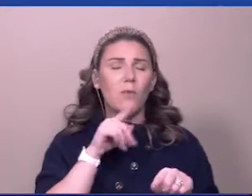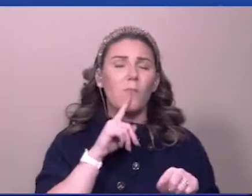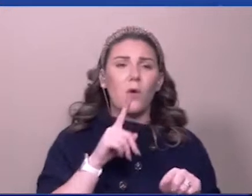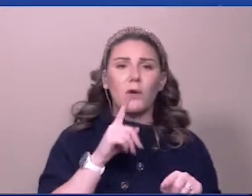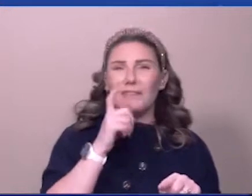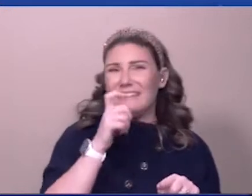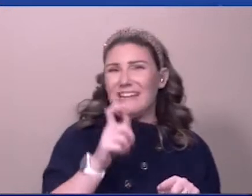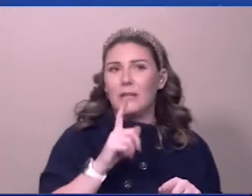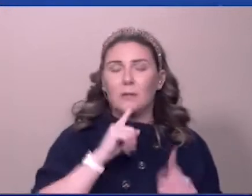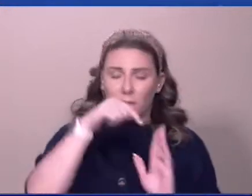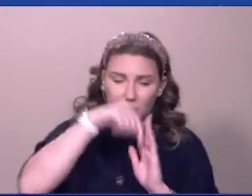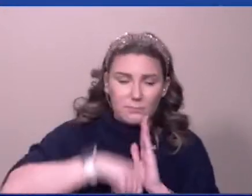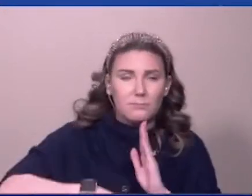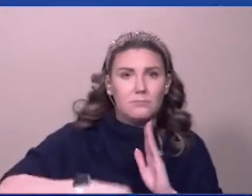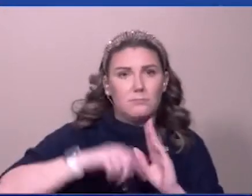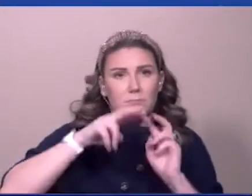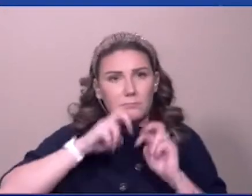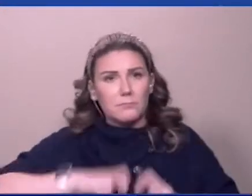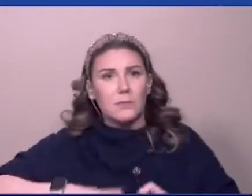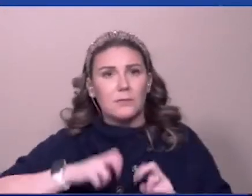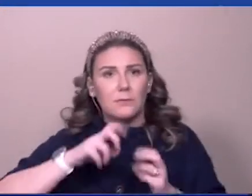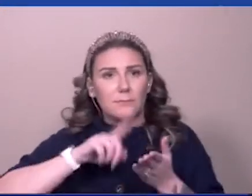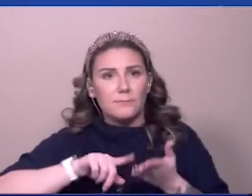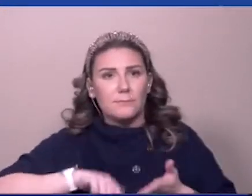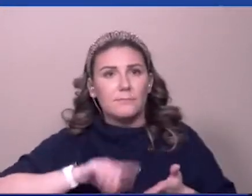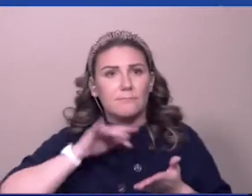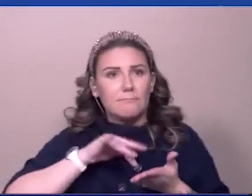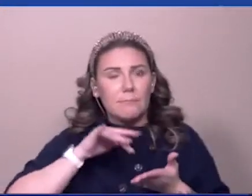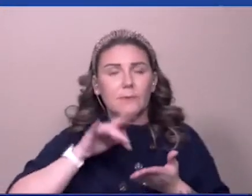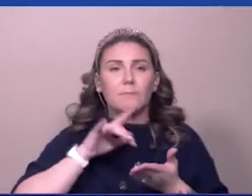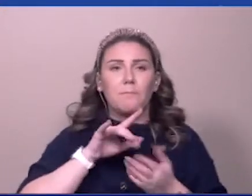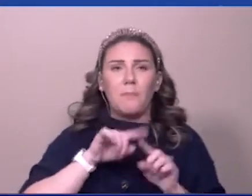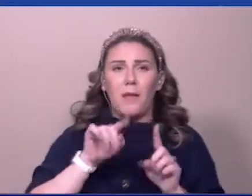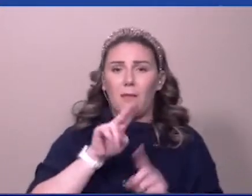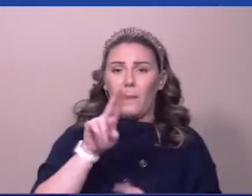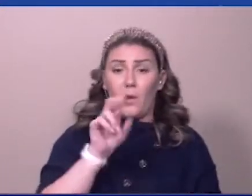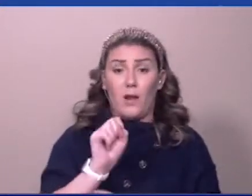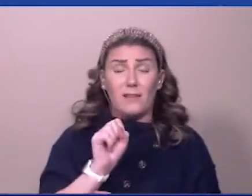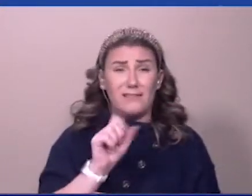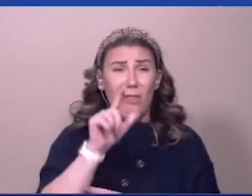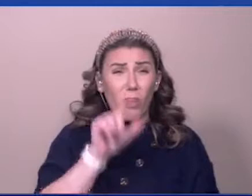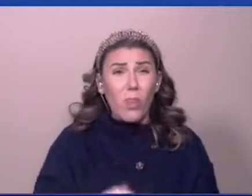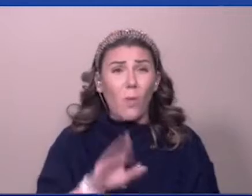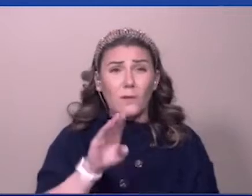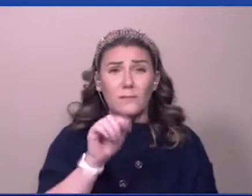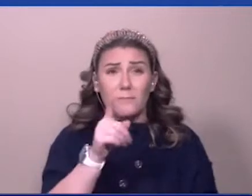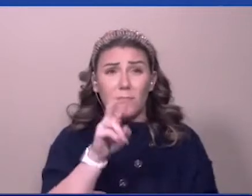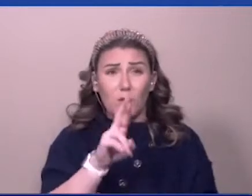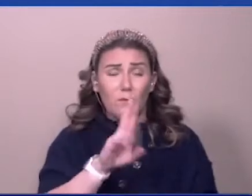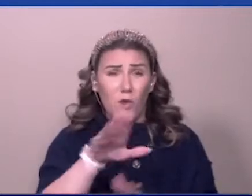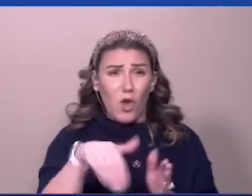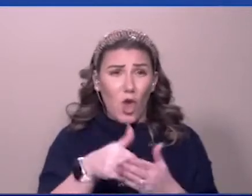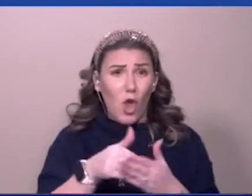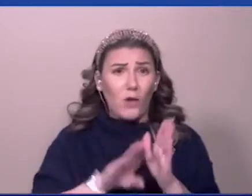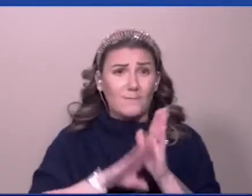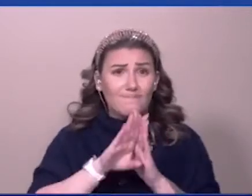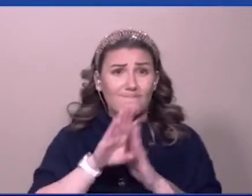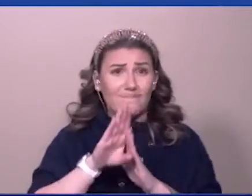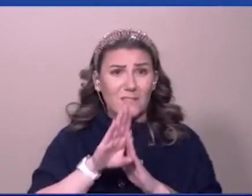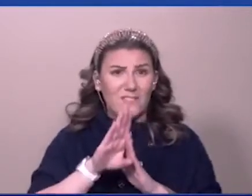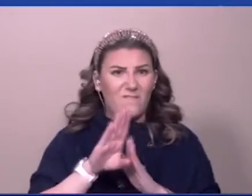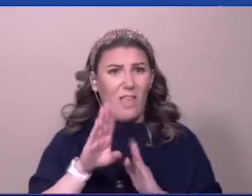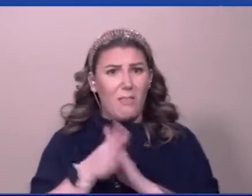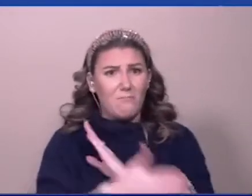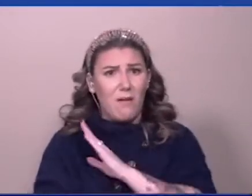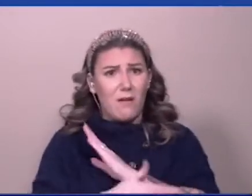had a chance to dig deep into it, but that the United States has the lowest booster rate amongst all the developed nations. So that is a reason